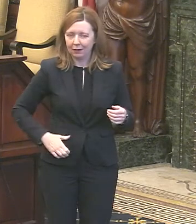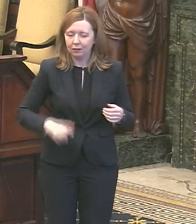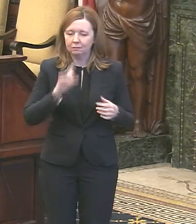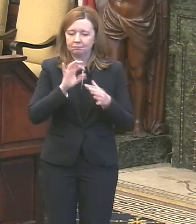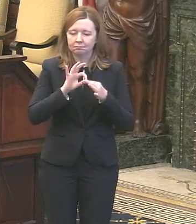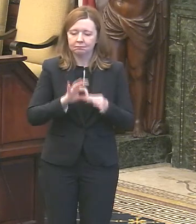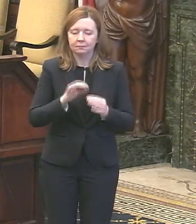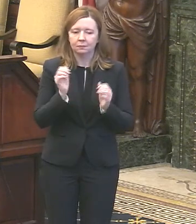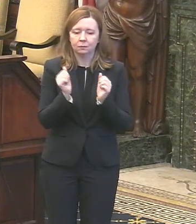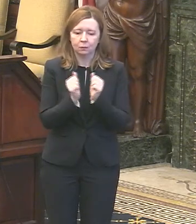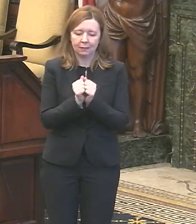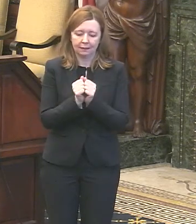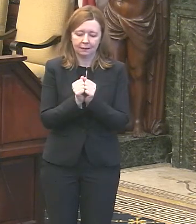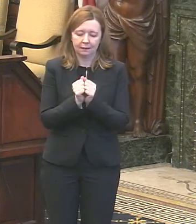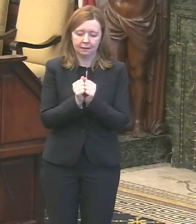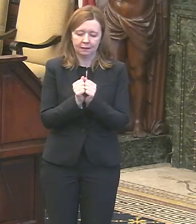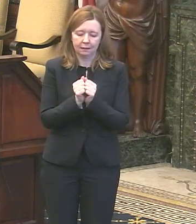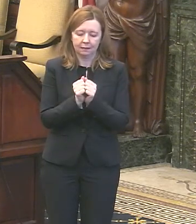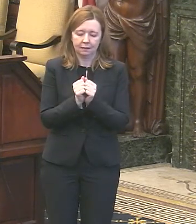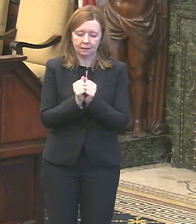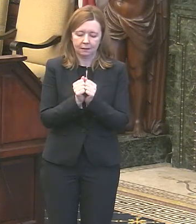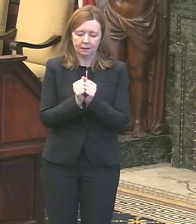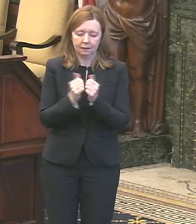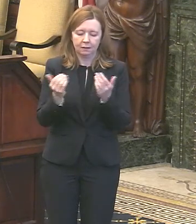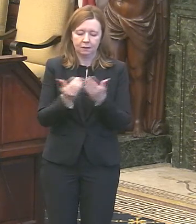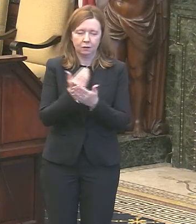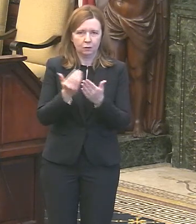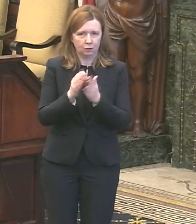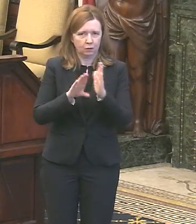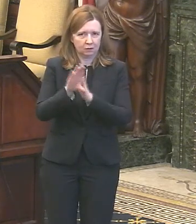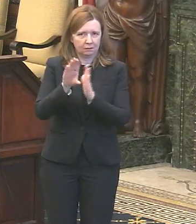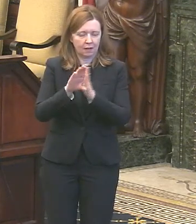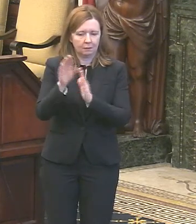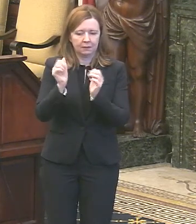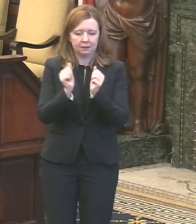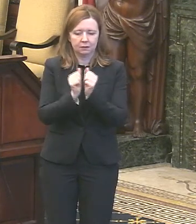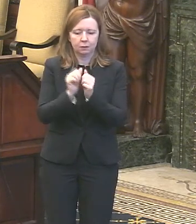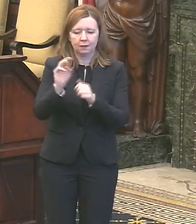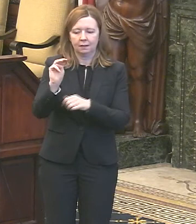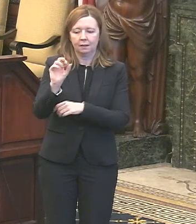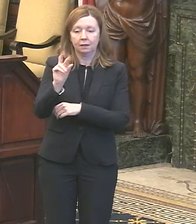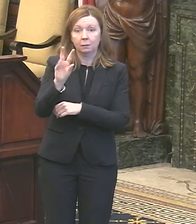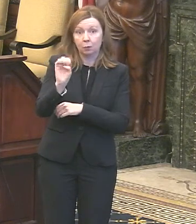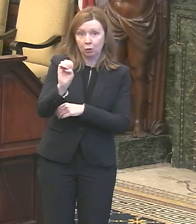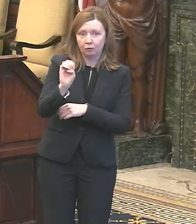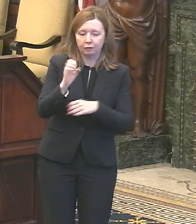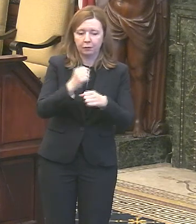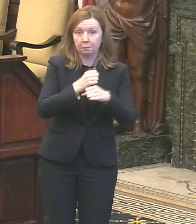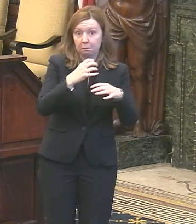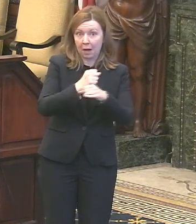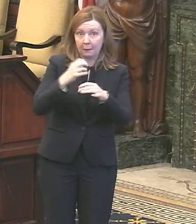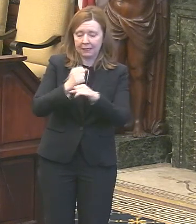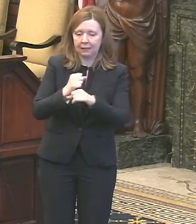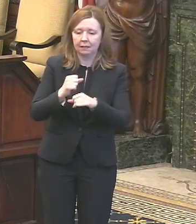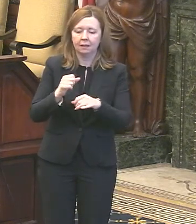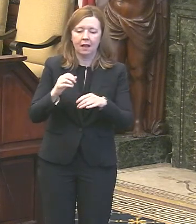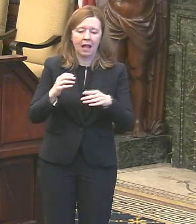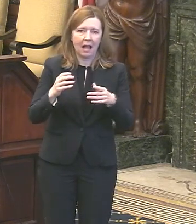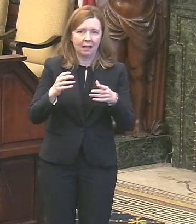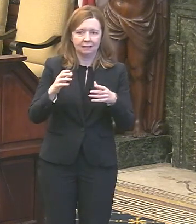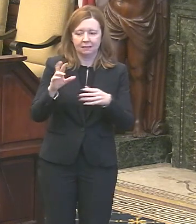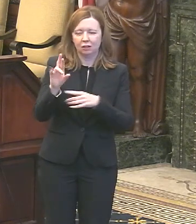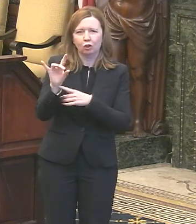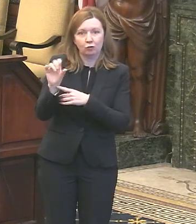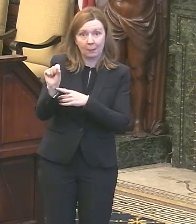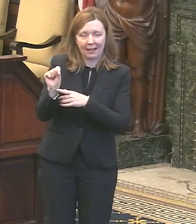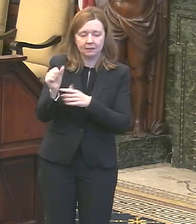related to the new developments in terms of the move bombing and the remains. Is there anything you would like to